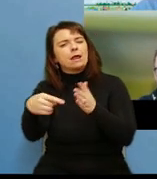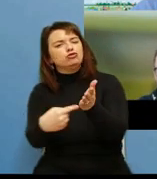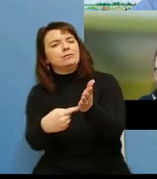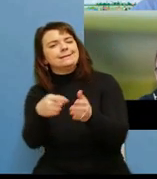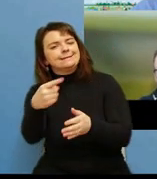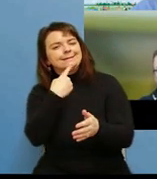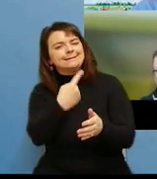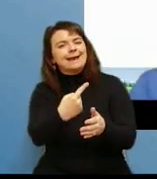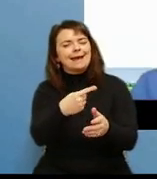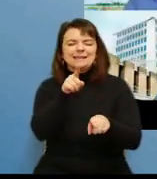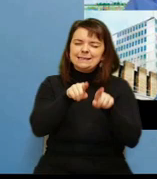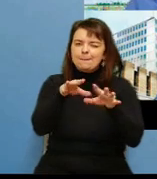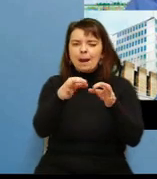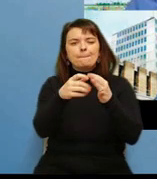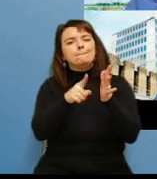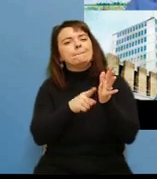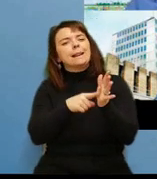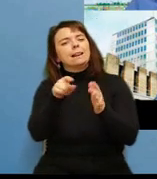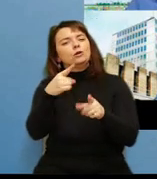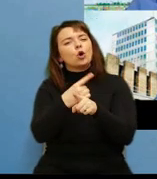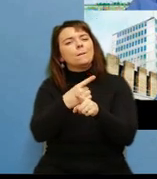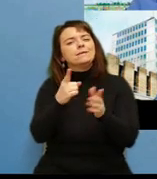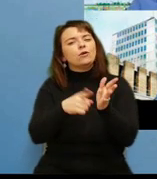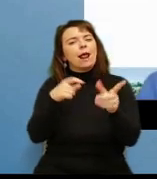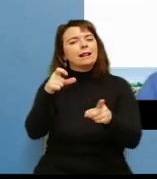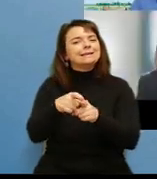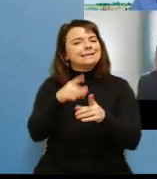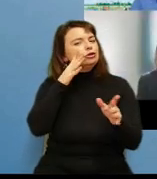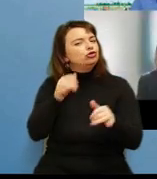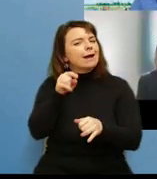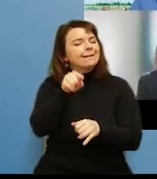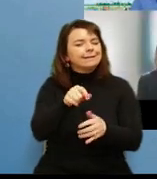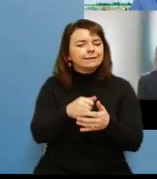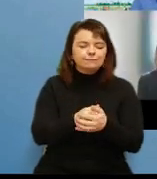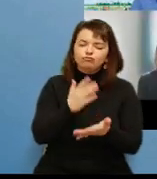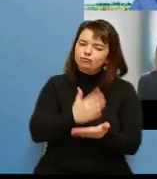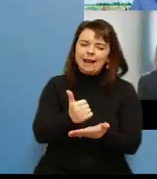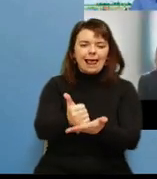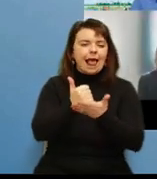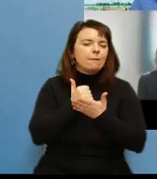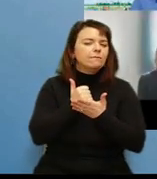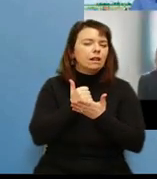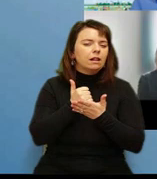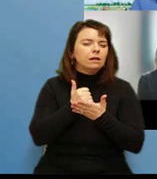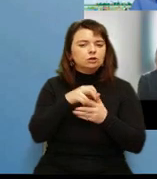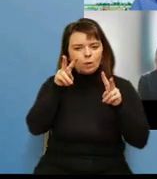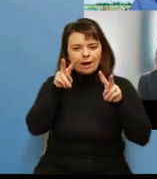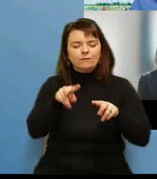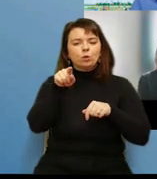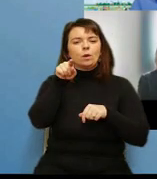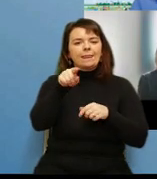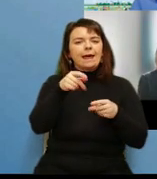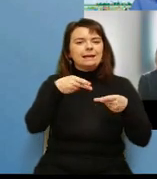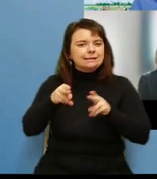Thanks. 2 points following on from, I think it was Tracy who spoke first, and similar to Bill's comments on the LD checks